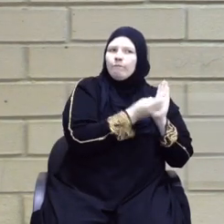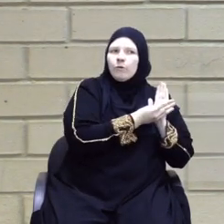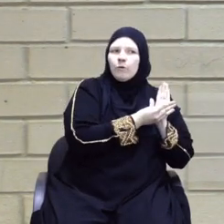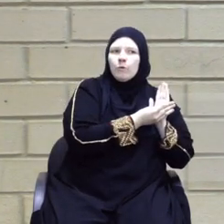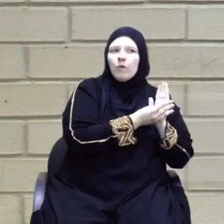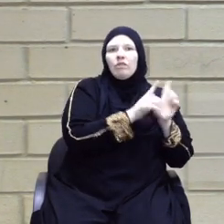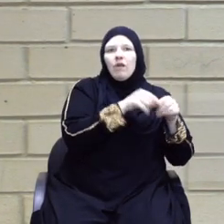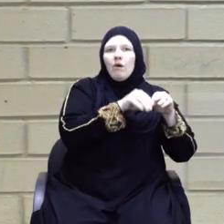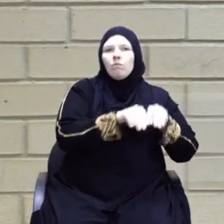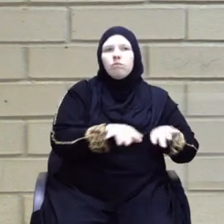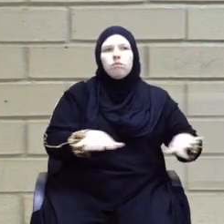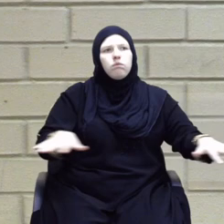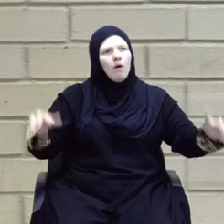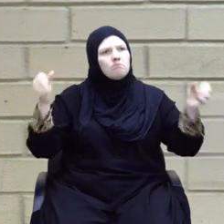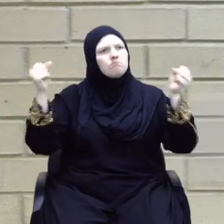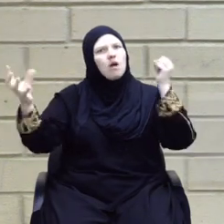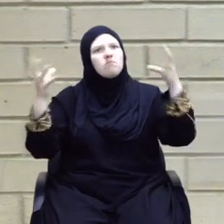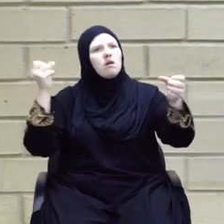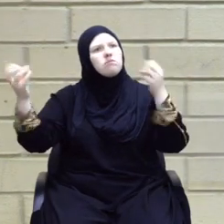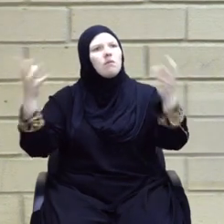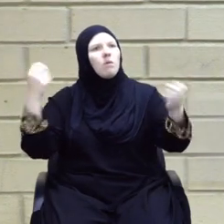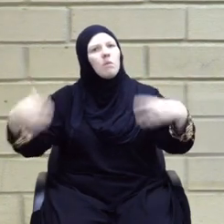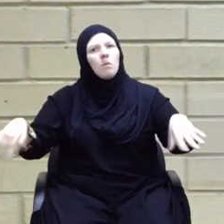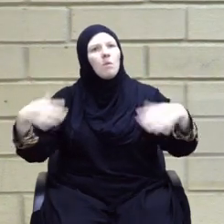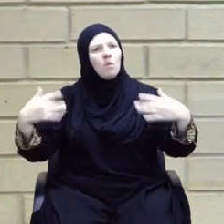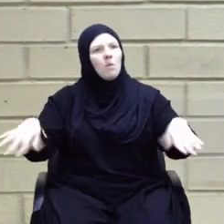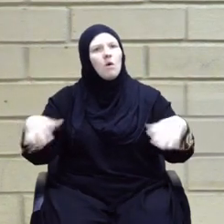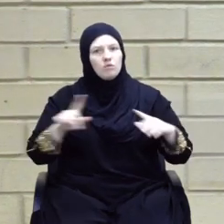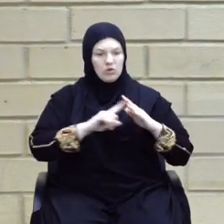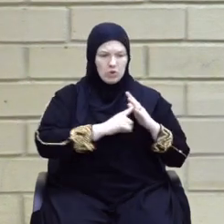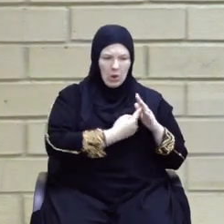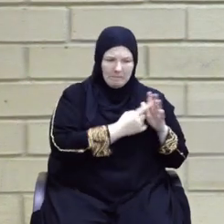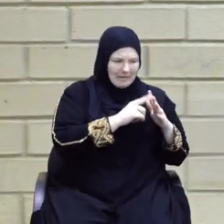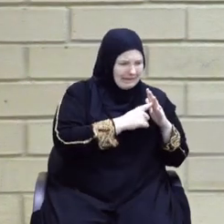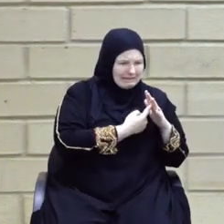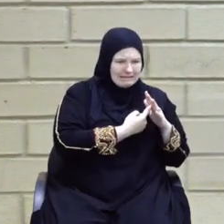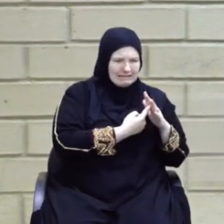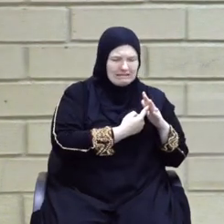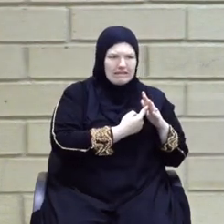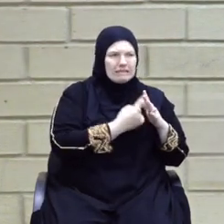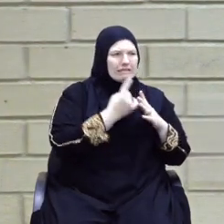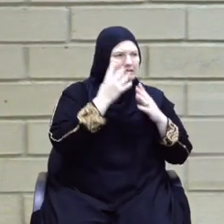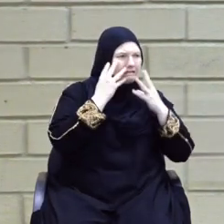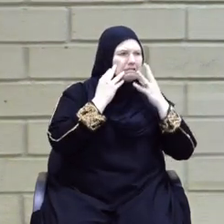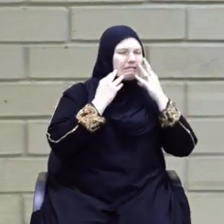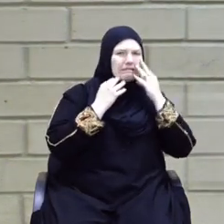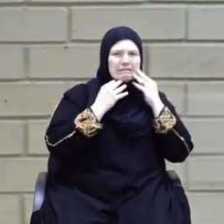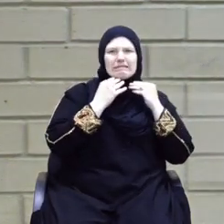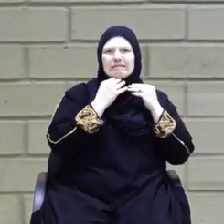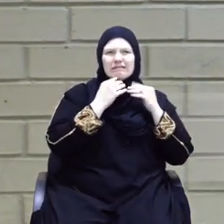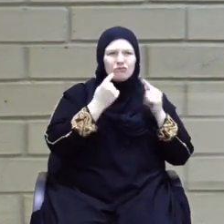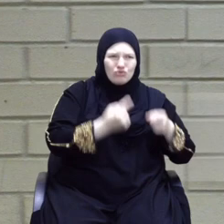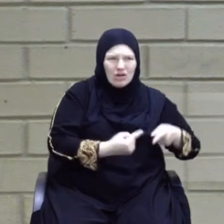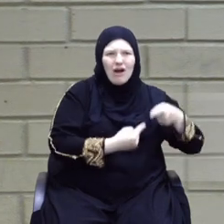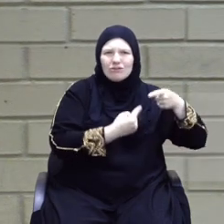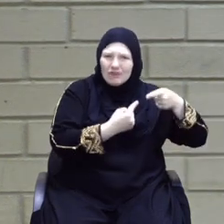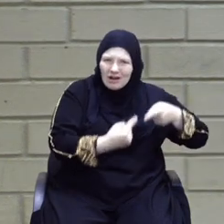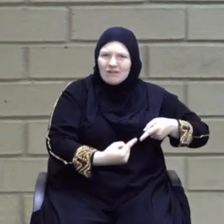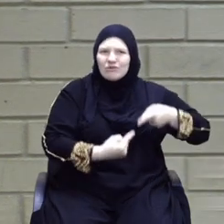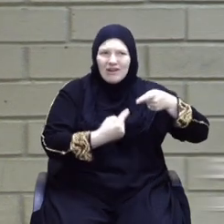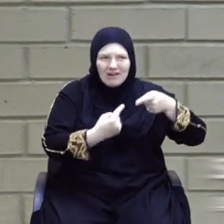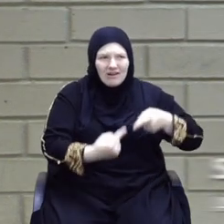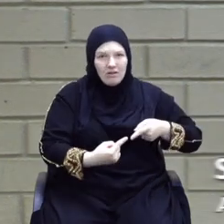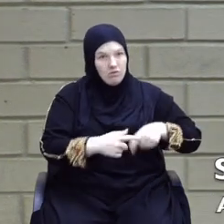the stage of being strangers. We went through a transitional period, which was a